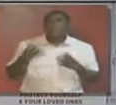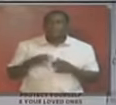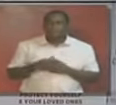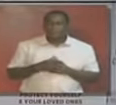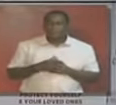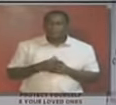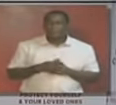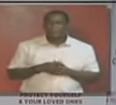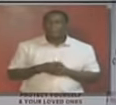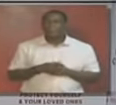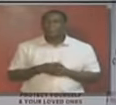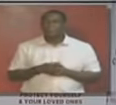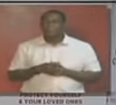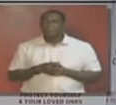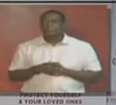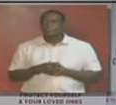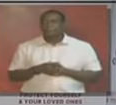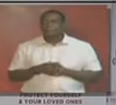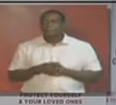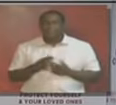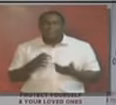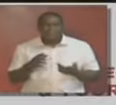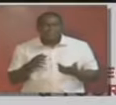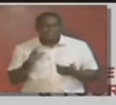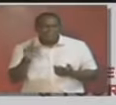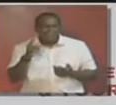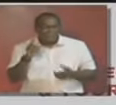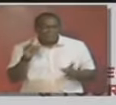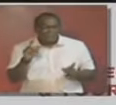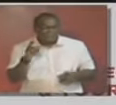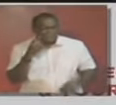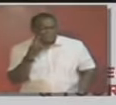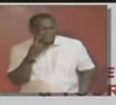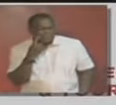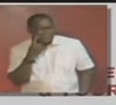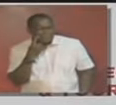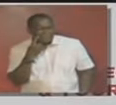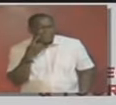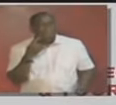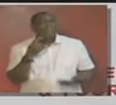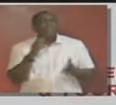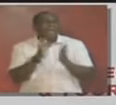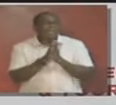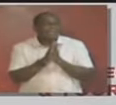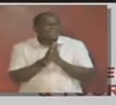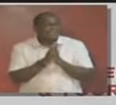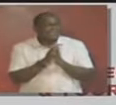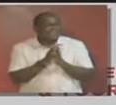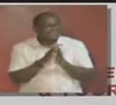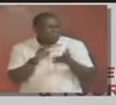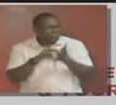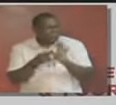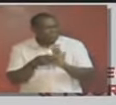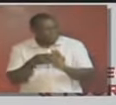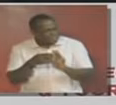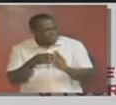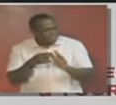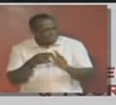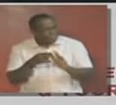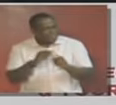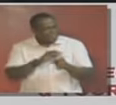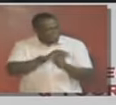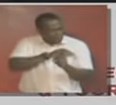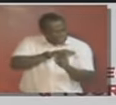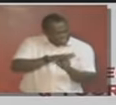Okay, thank you for those questions. Okay, let me clarify now. And you asked about variant strains of the vaccine. I'm assuming you actually meant variant strains of